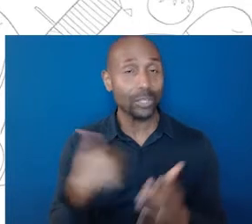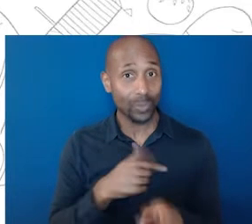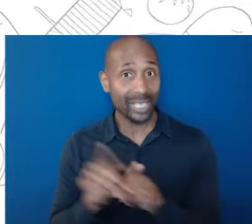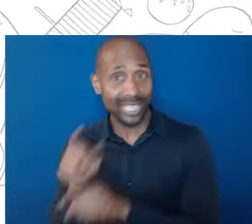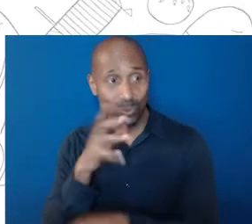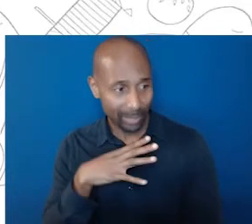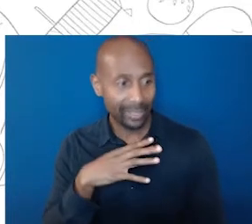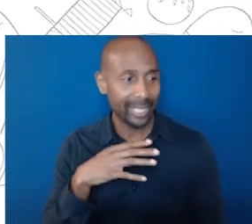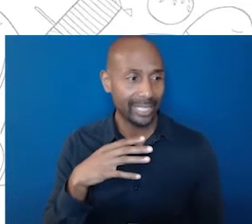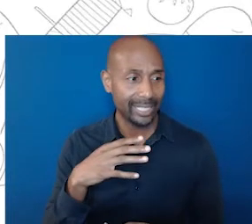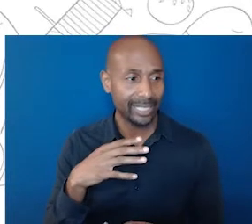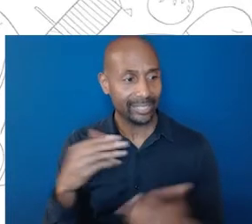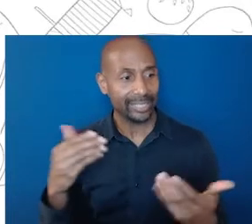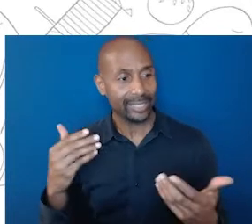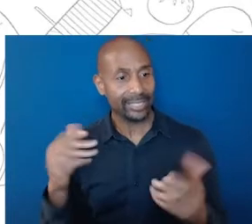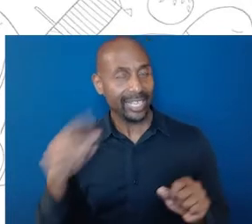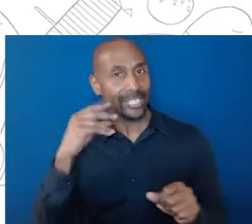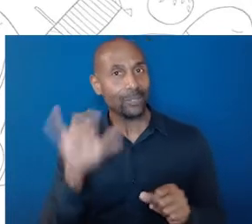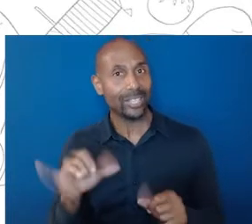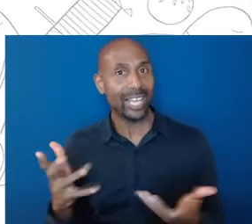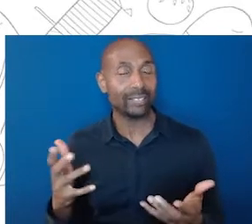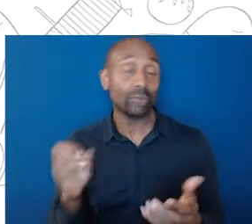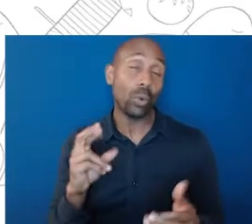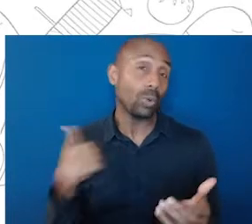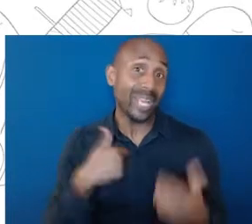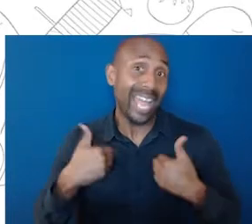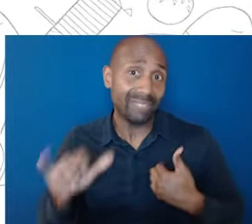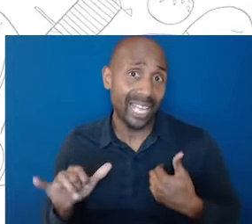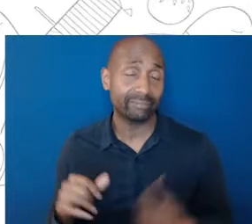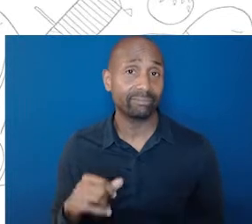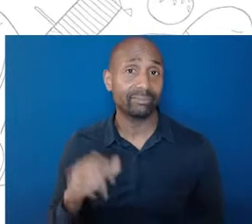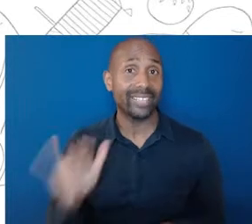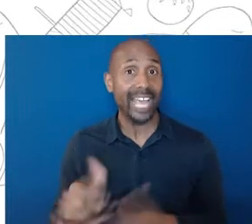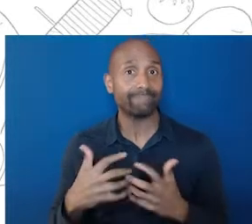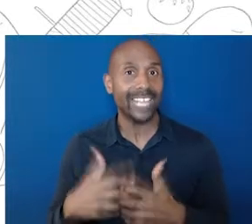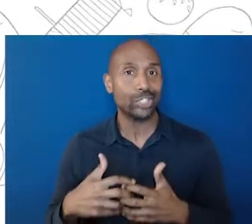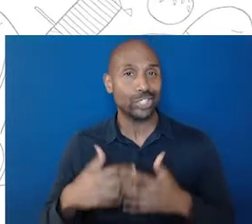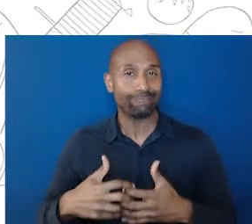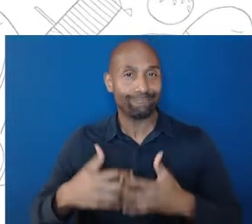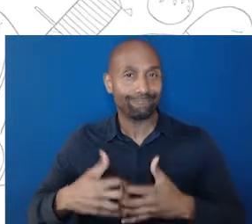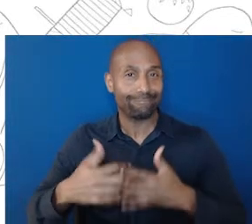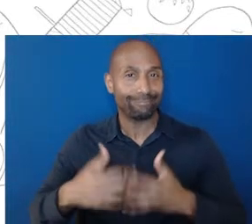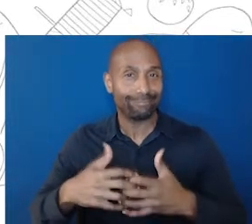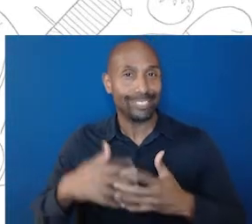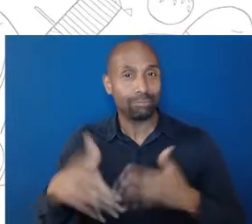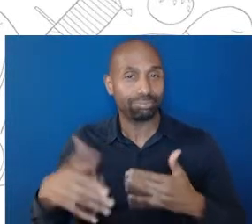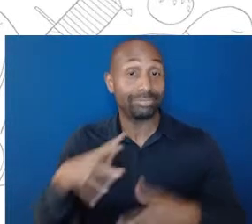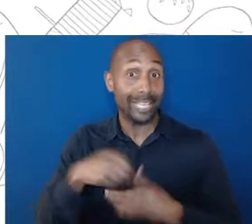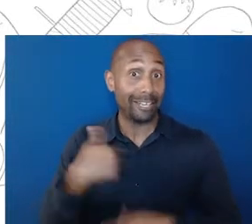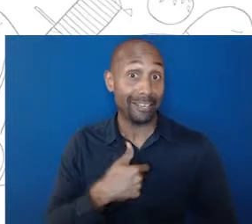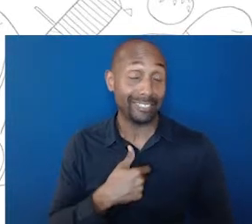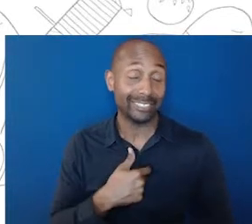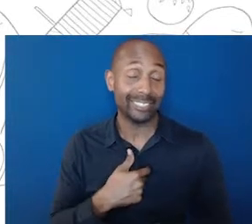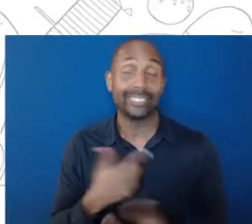we as women have, you know, we have that engine in us, and the mistake can